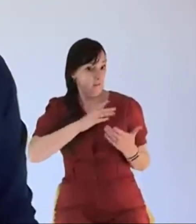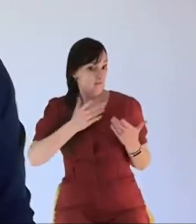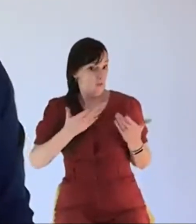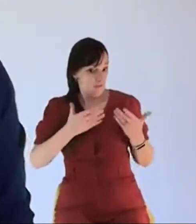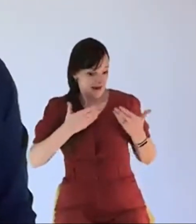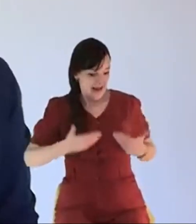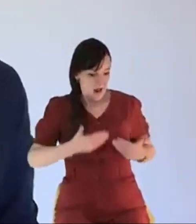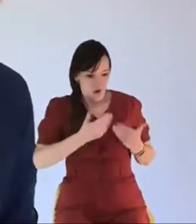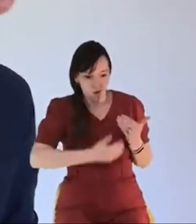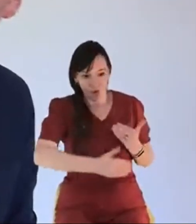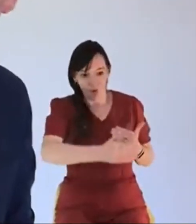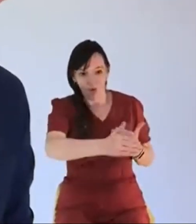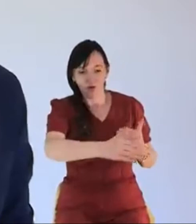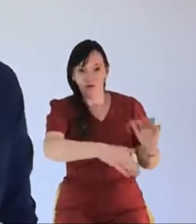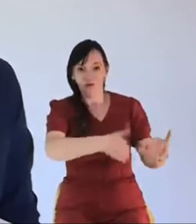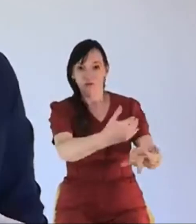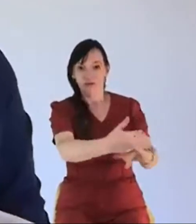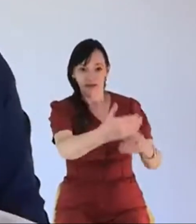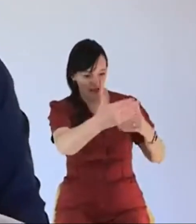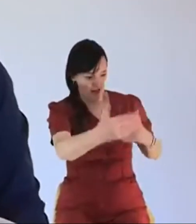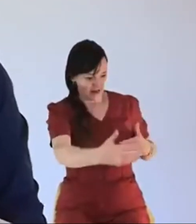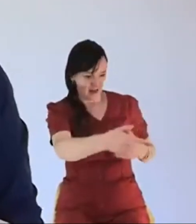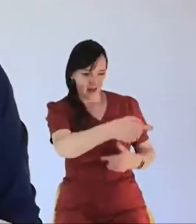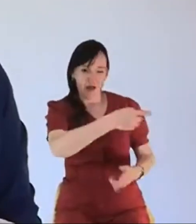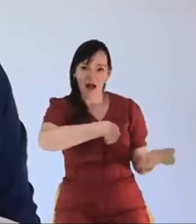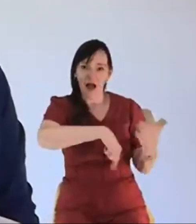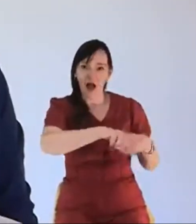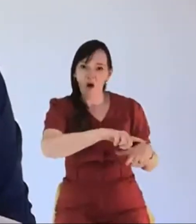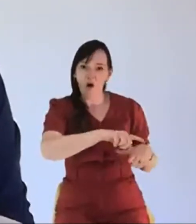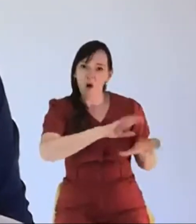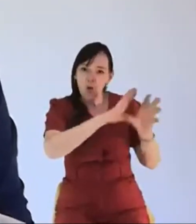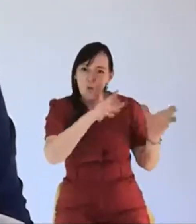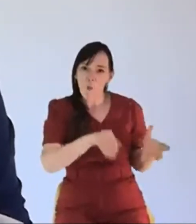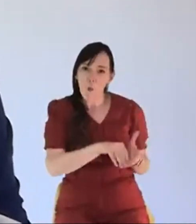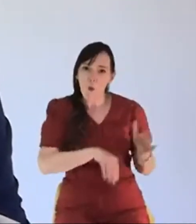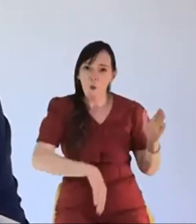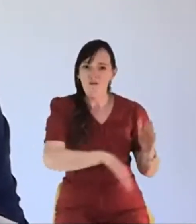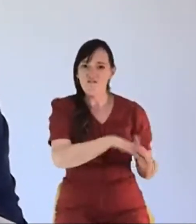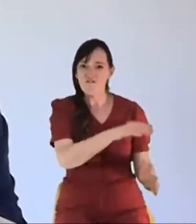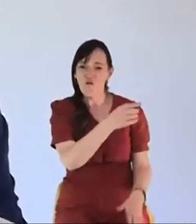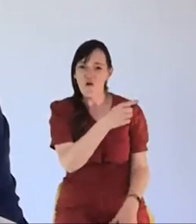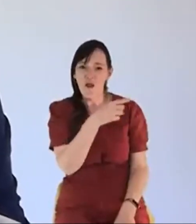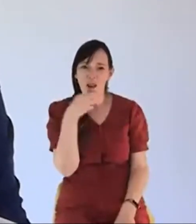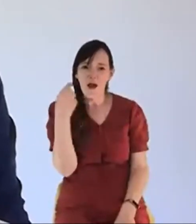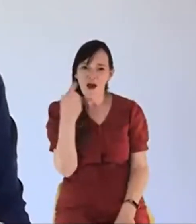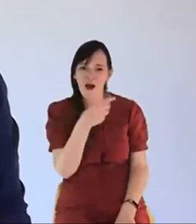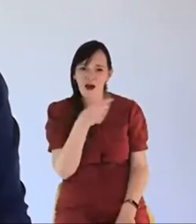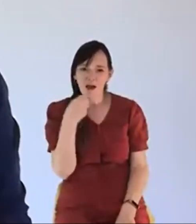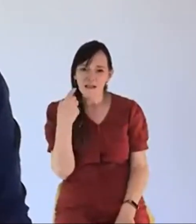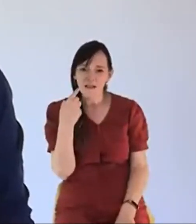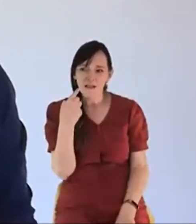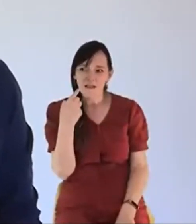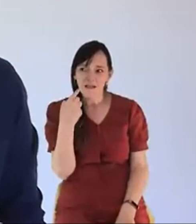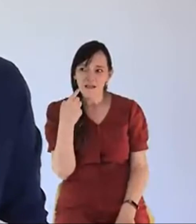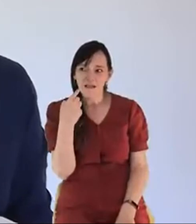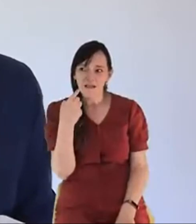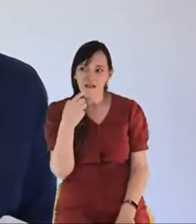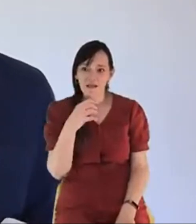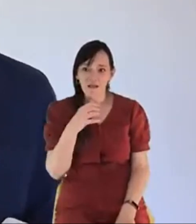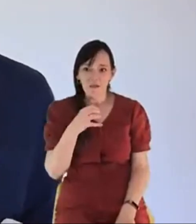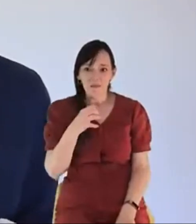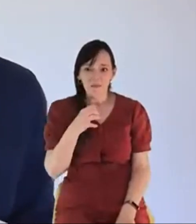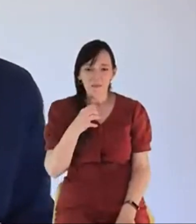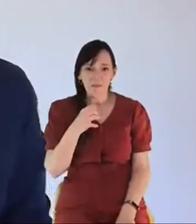and then if the world is awash with lies what's to stop us